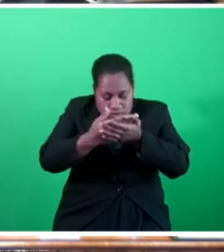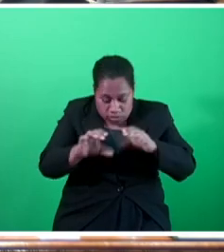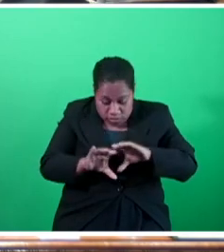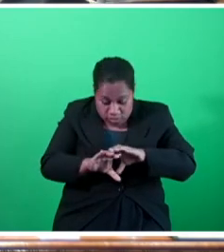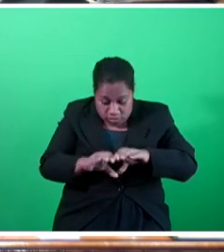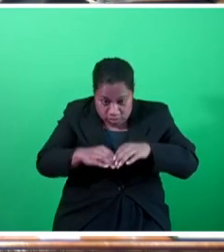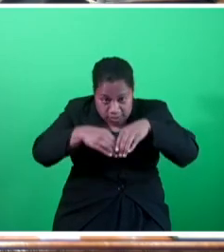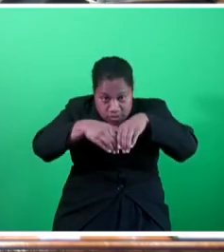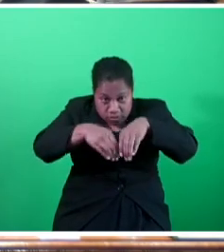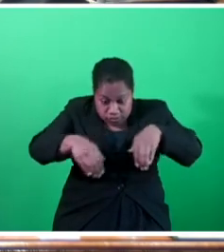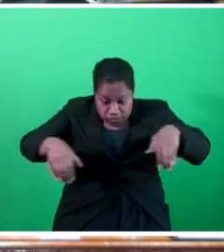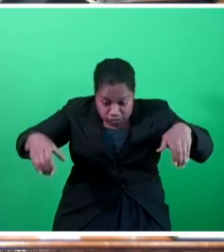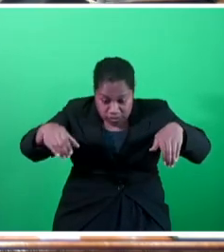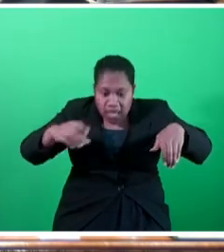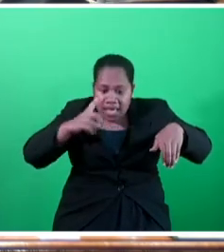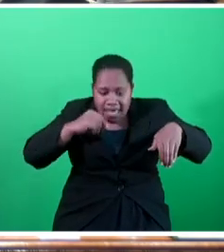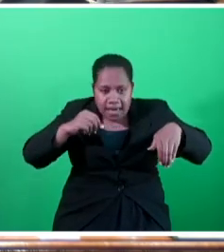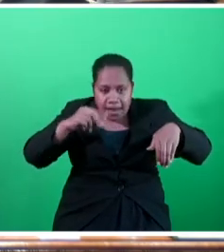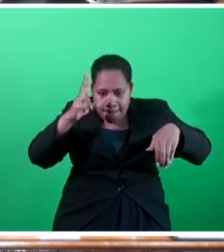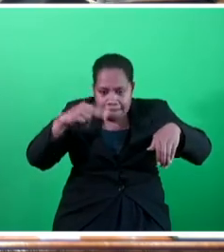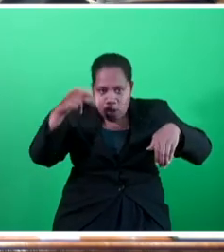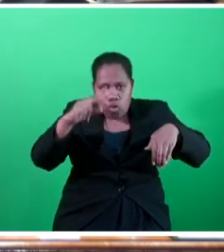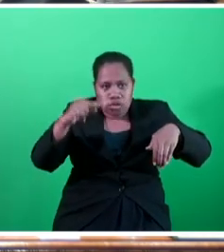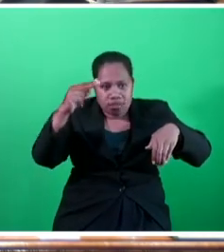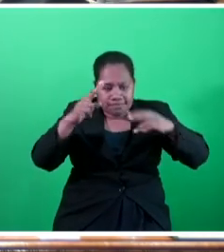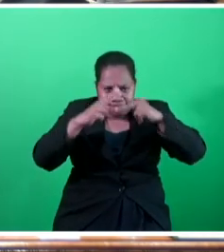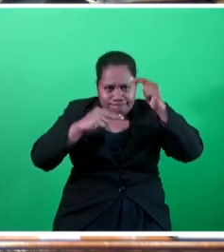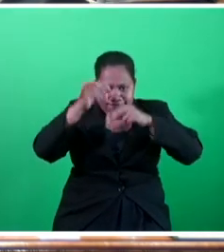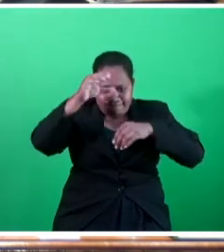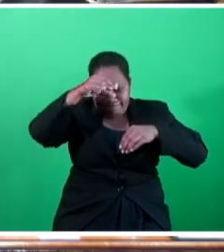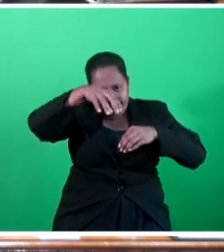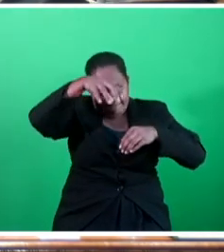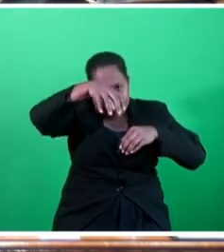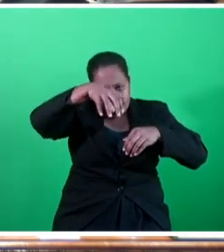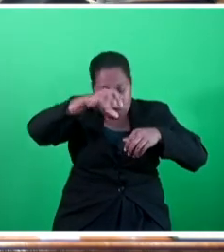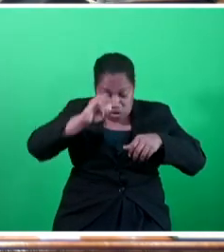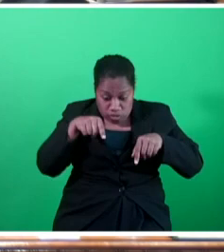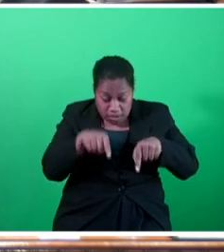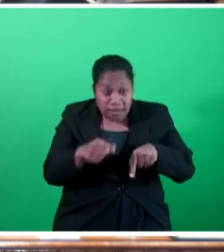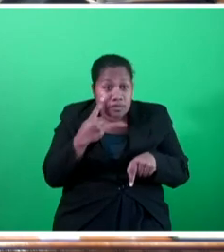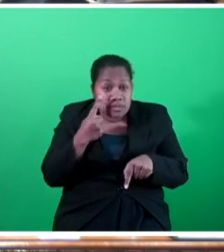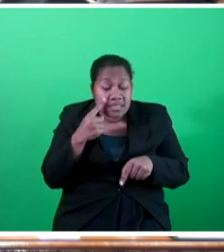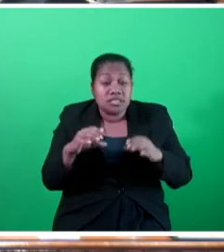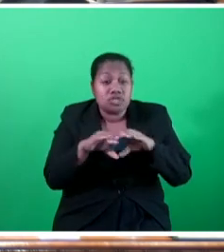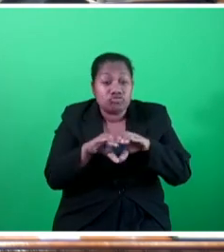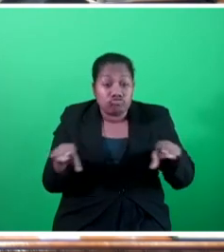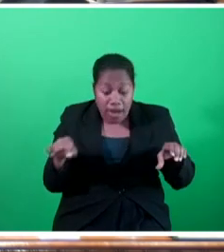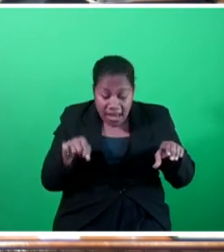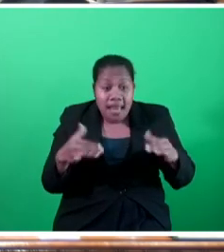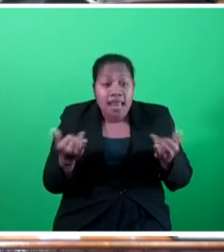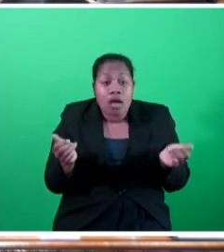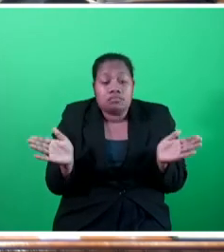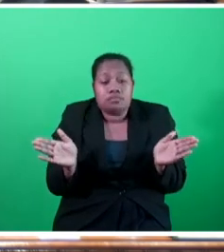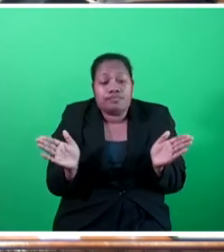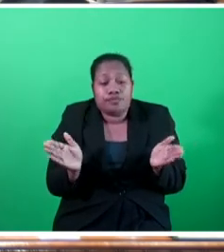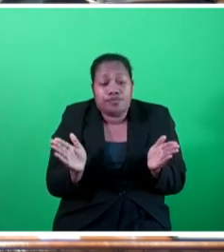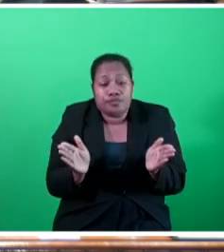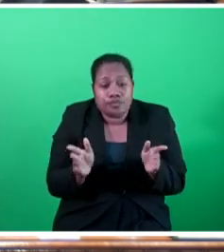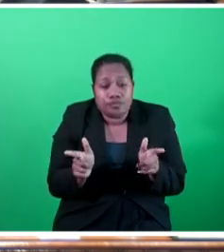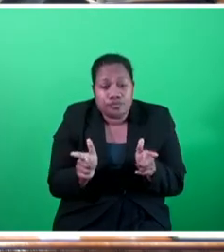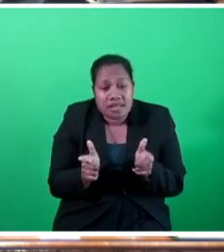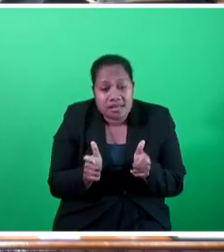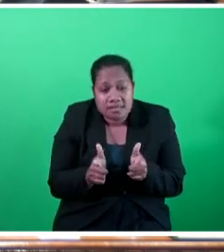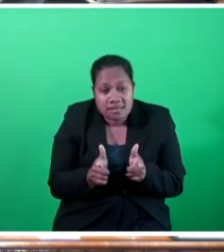there's no monitoring, those drains have actually become very narrow. So if you look, those of you who know Nadi town well, where the municipal market